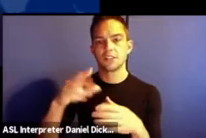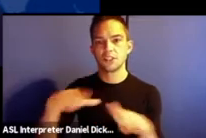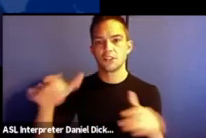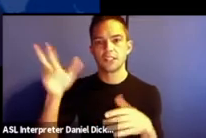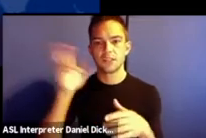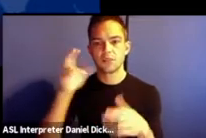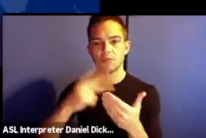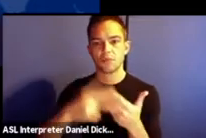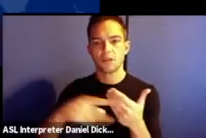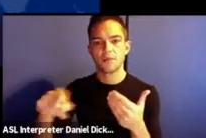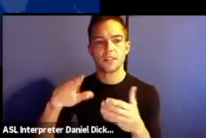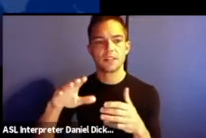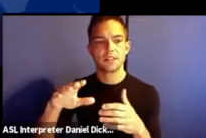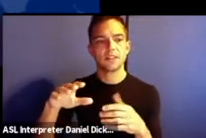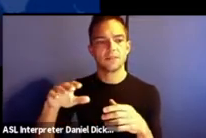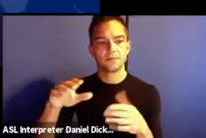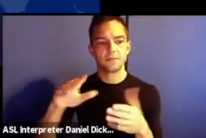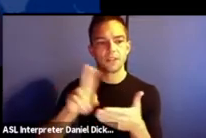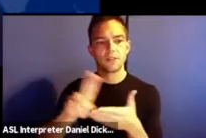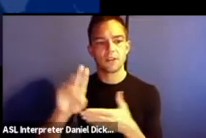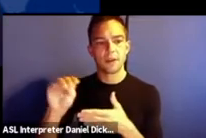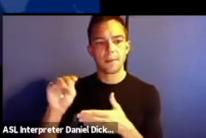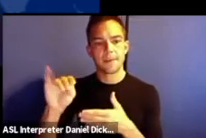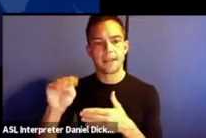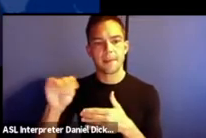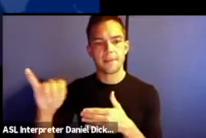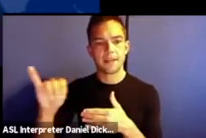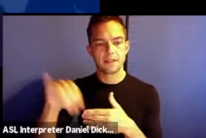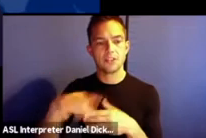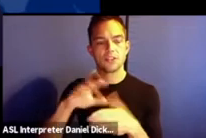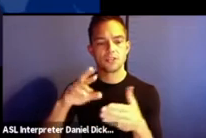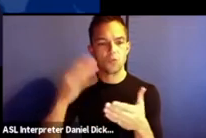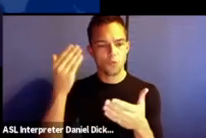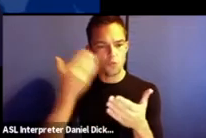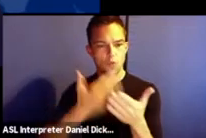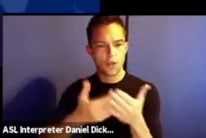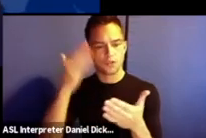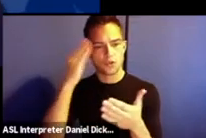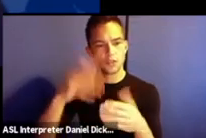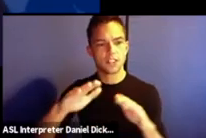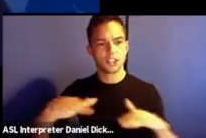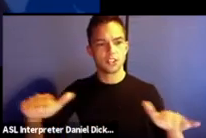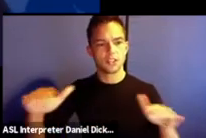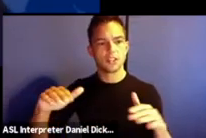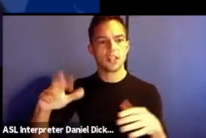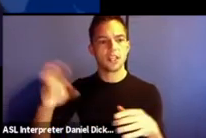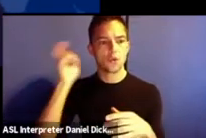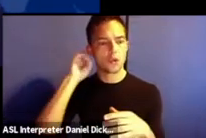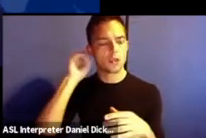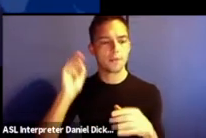Miami. She's a pediatric psychologist and well-known researcher in the area of pediatric hearing loss and cochlear implantation.